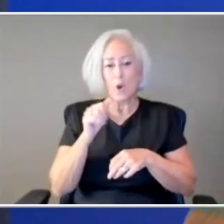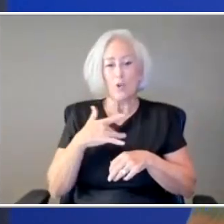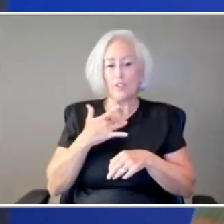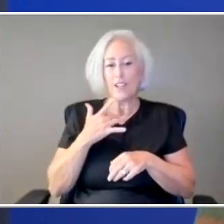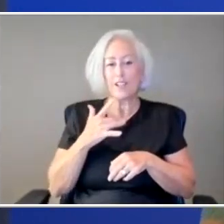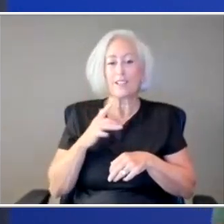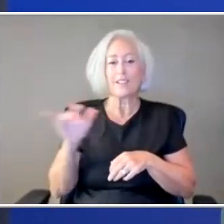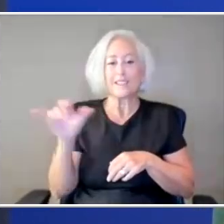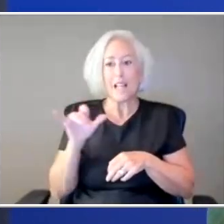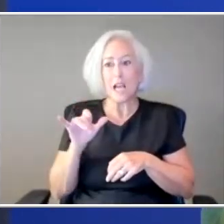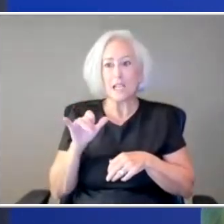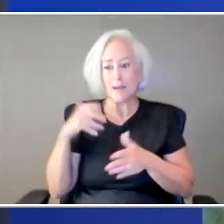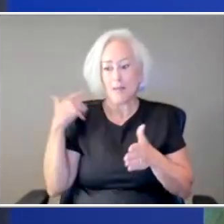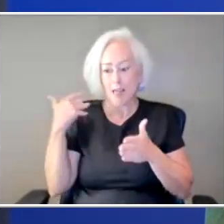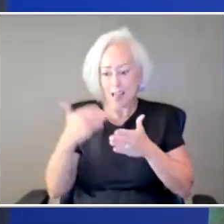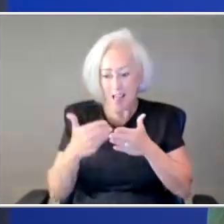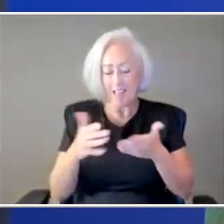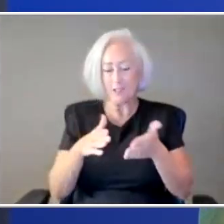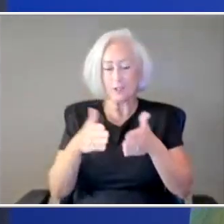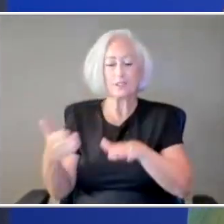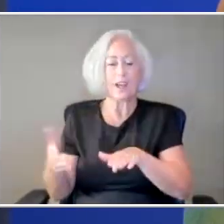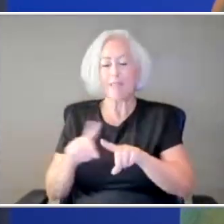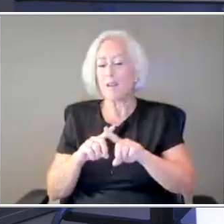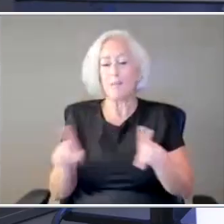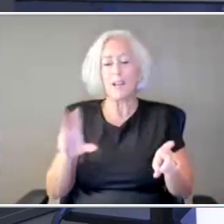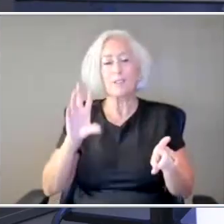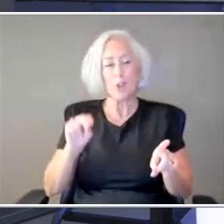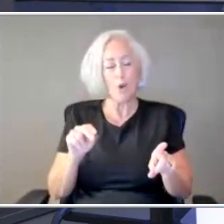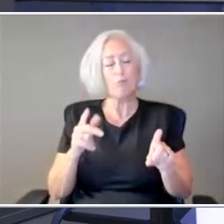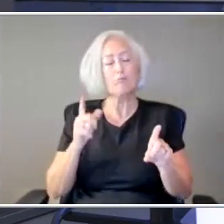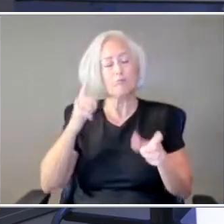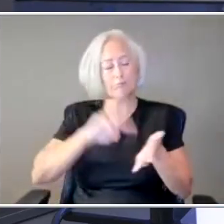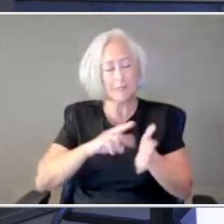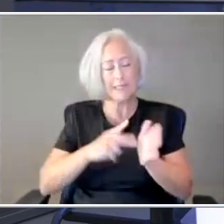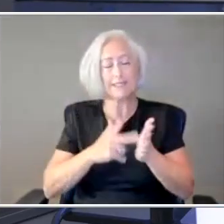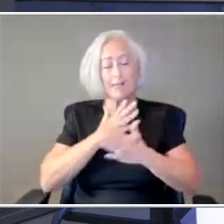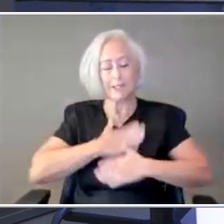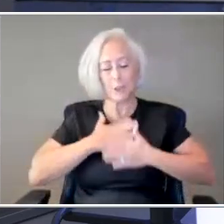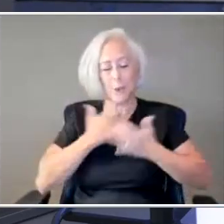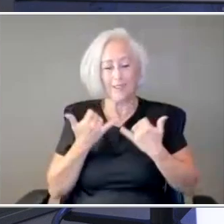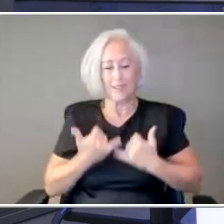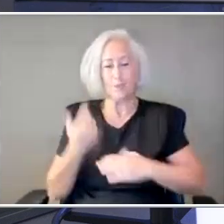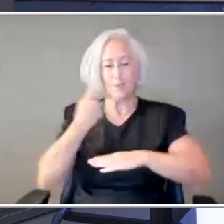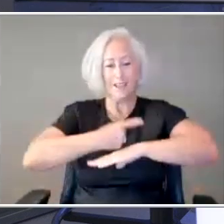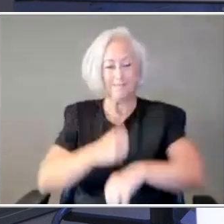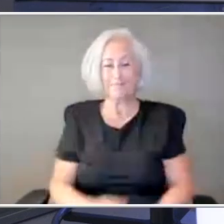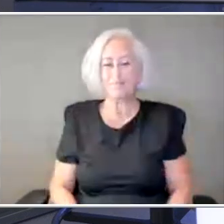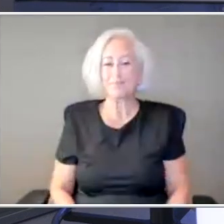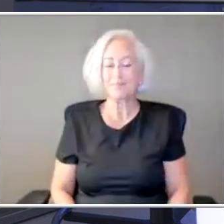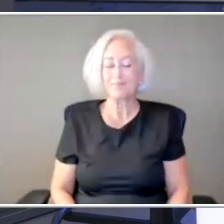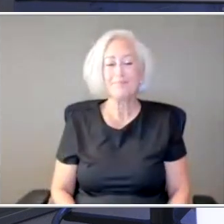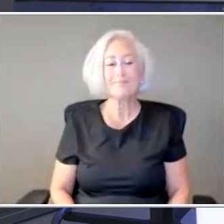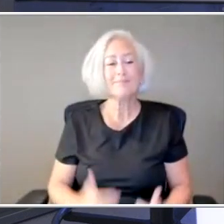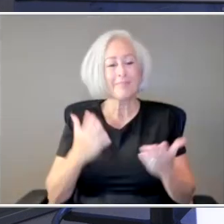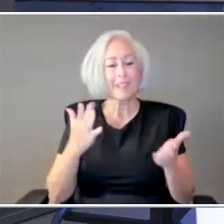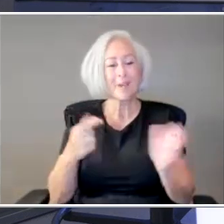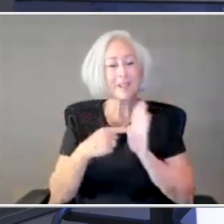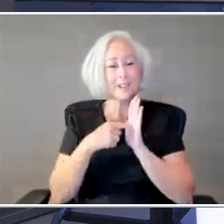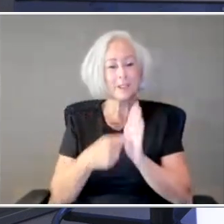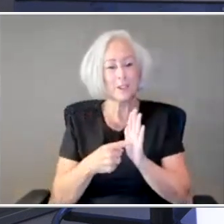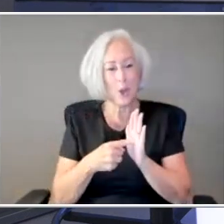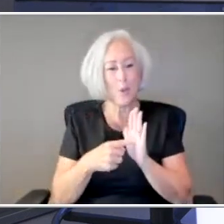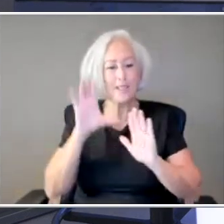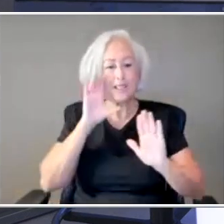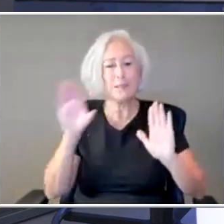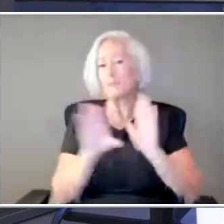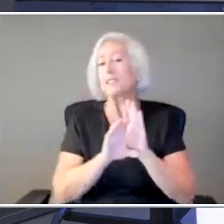just stop and enjoy the present. Lindsay, I want to share some photos of your care team. They weren't able to be